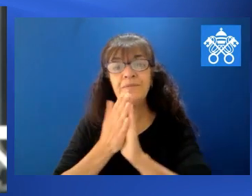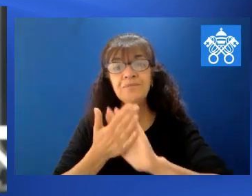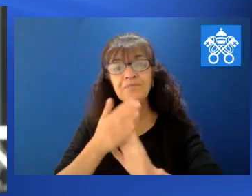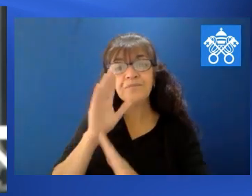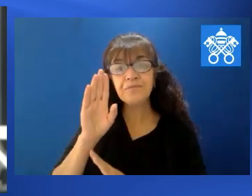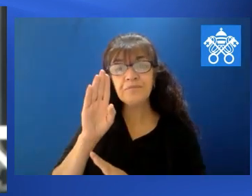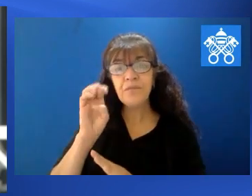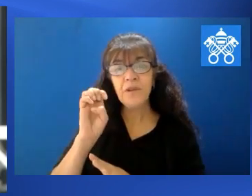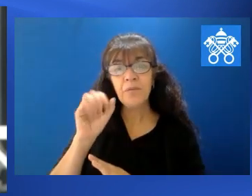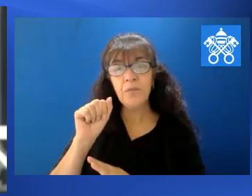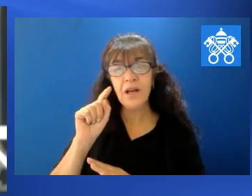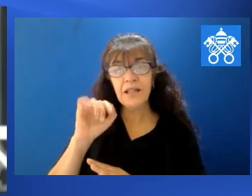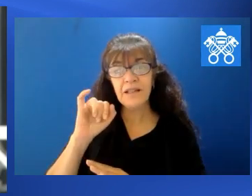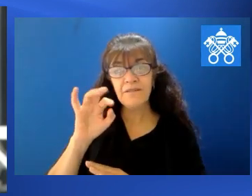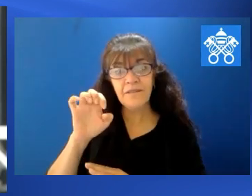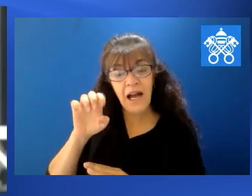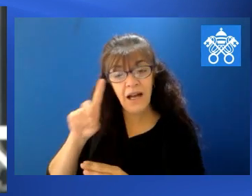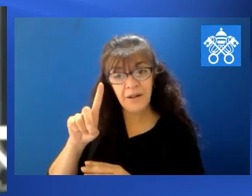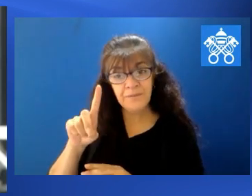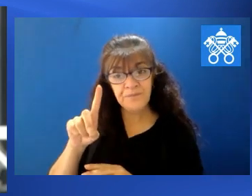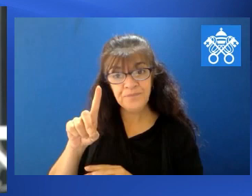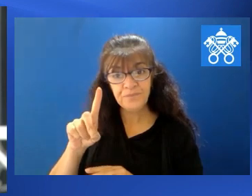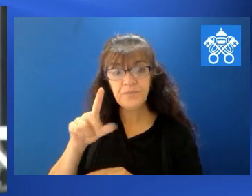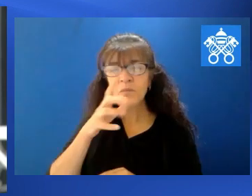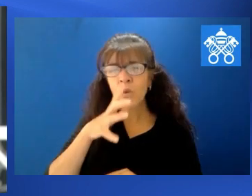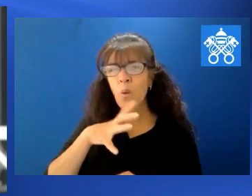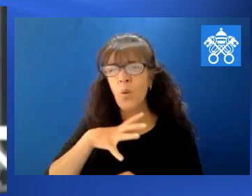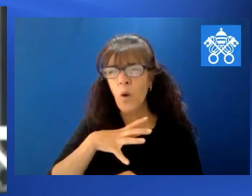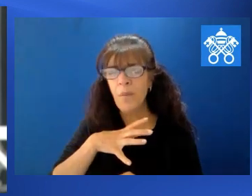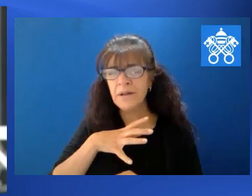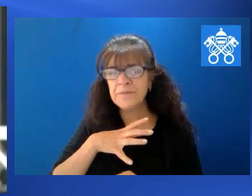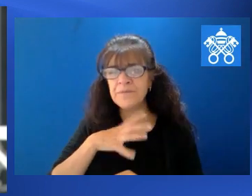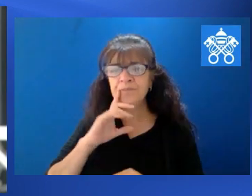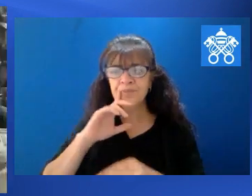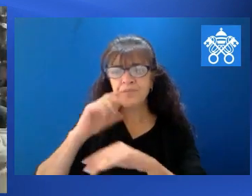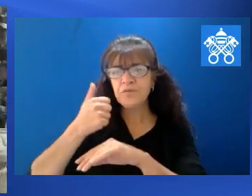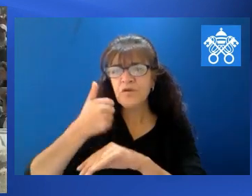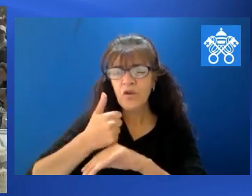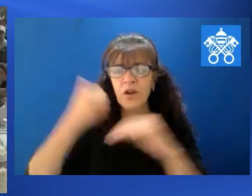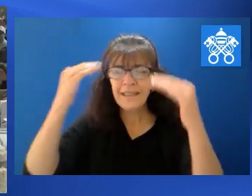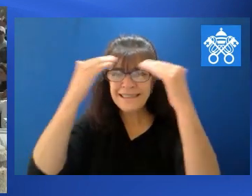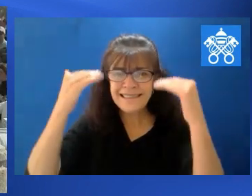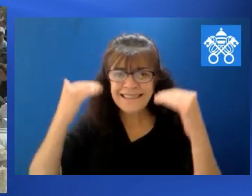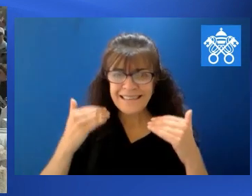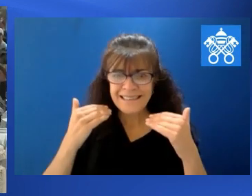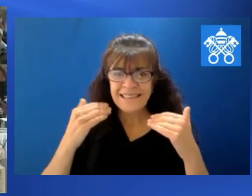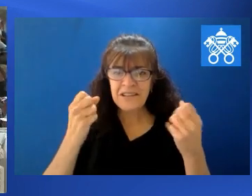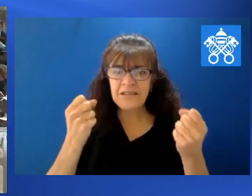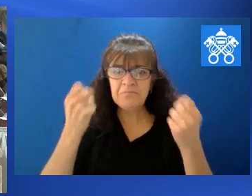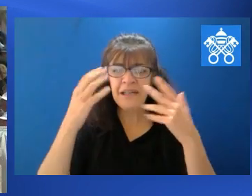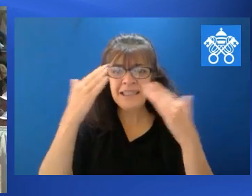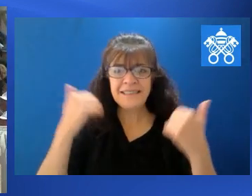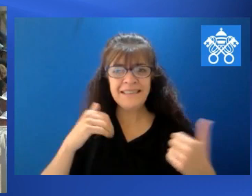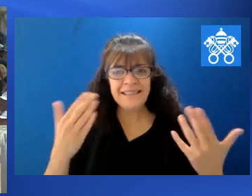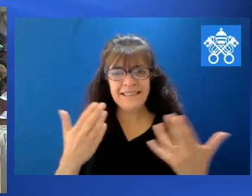alla congregazione da lei fondata. Questo le suore sono lì. È bello e